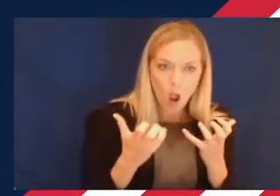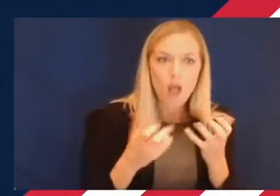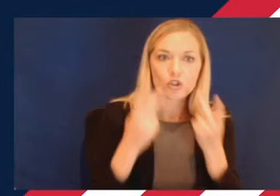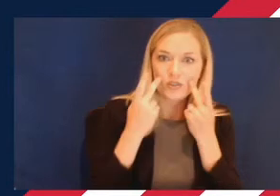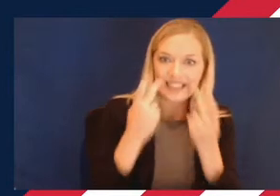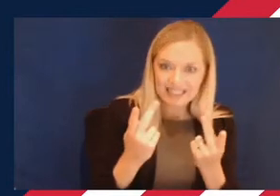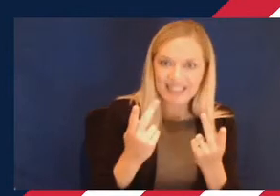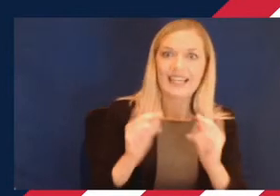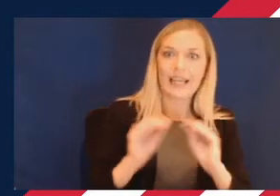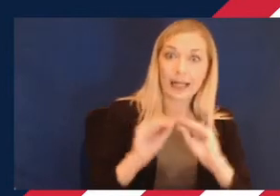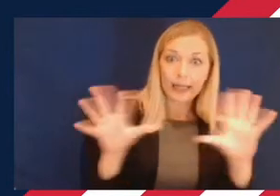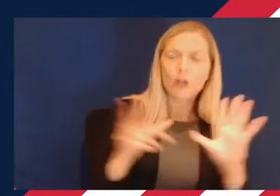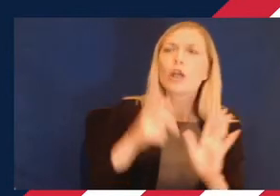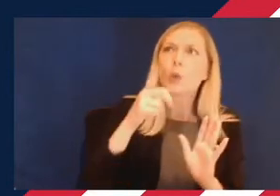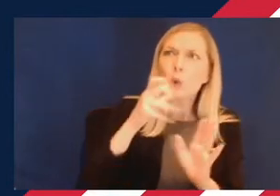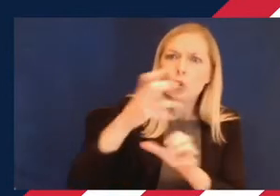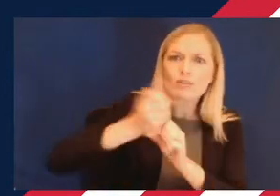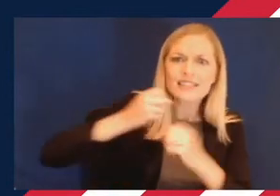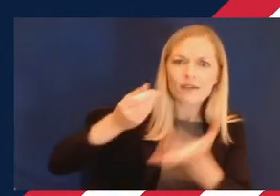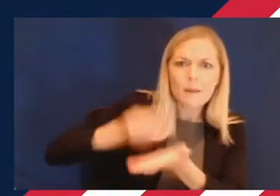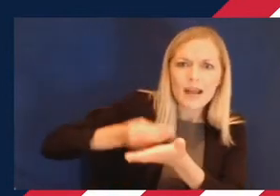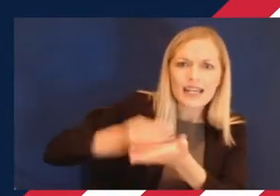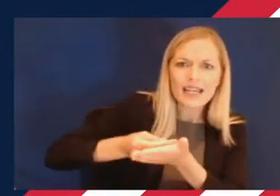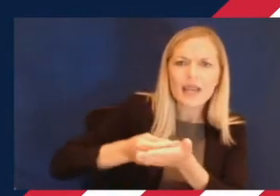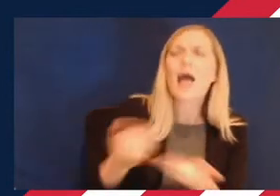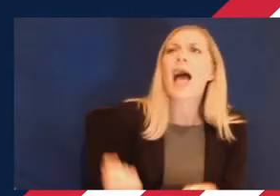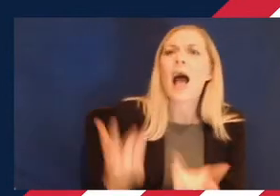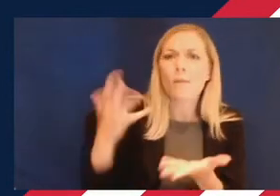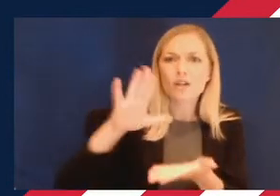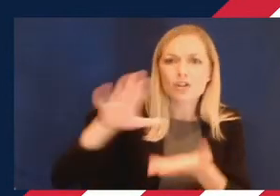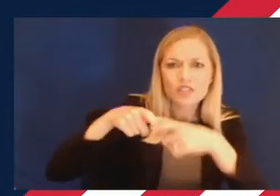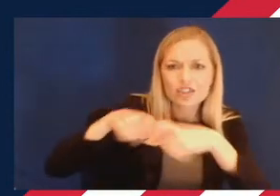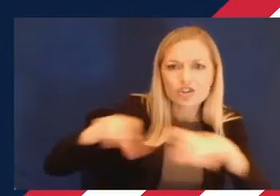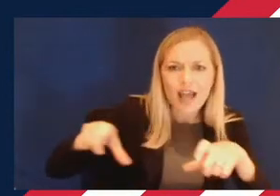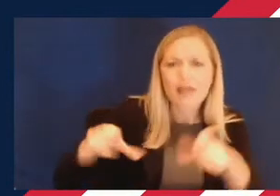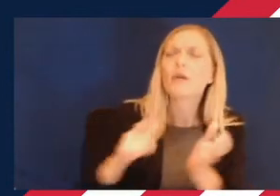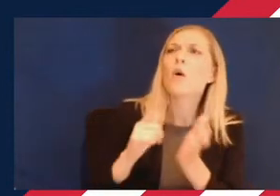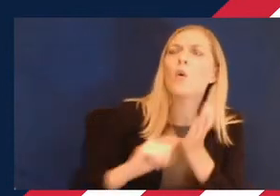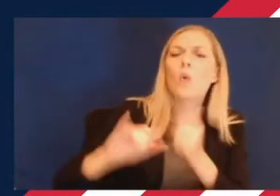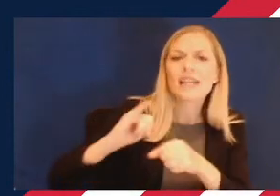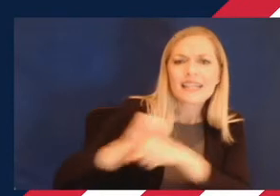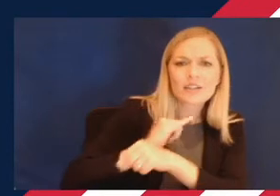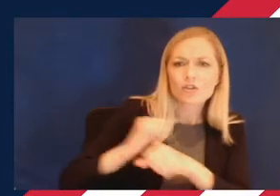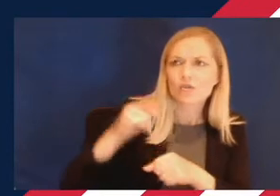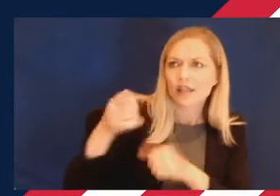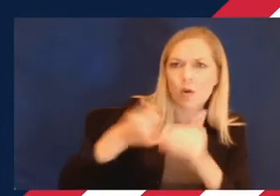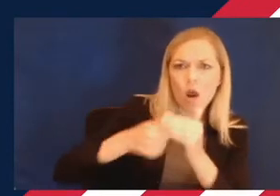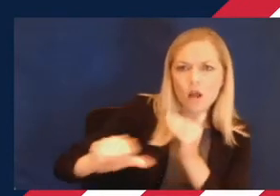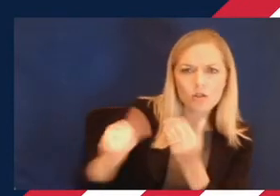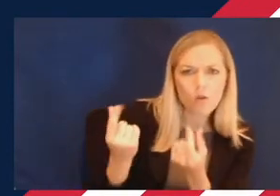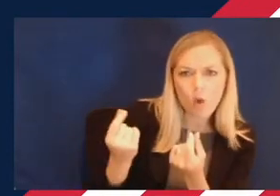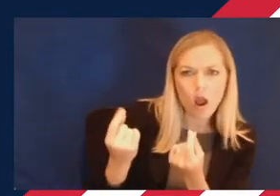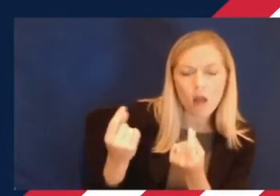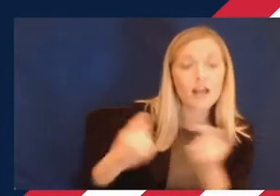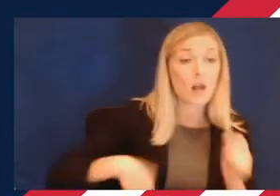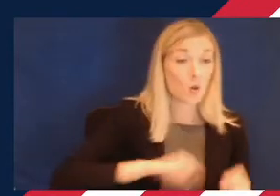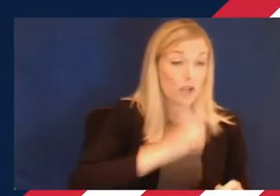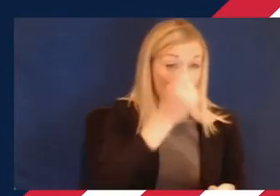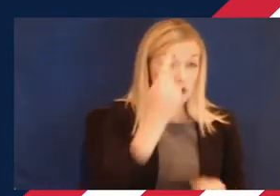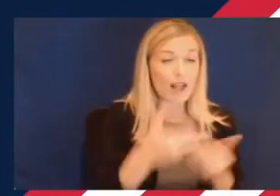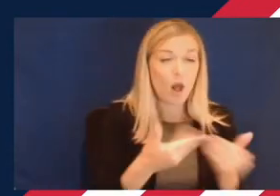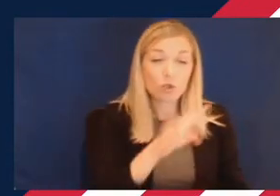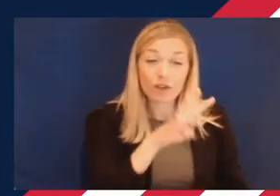checks, how much they received the checks, what industries they were in. We understand that almost 40% of Black